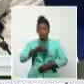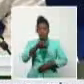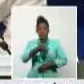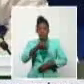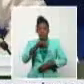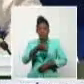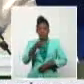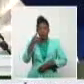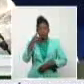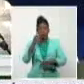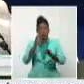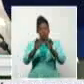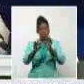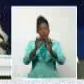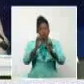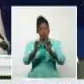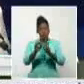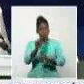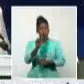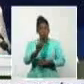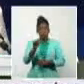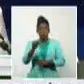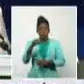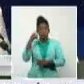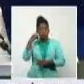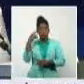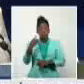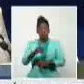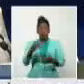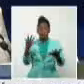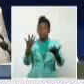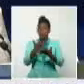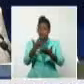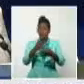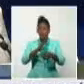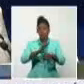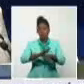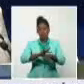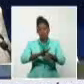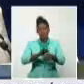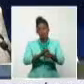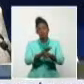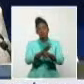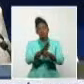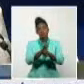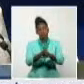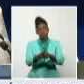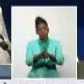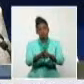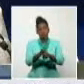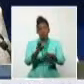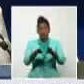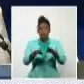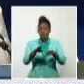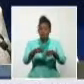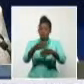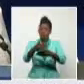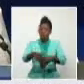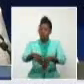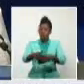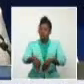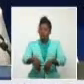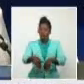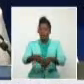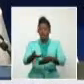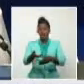Of all cases reported yesterday, 70%, and notice how this indicator grows every day.